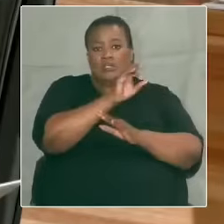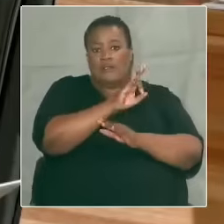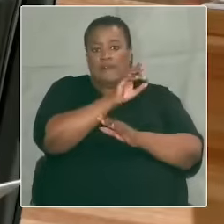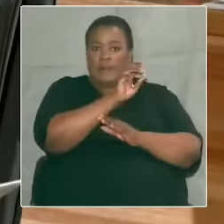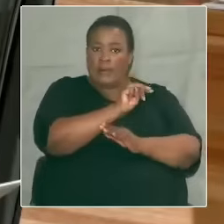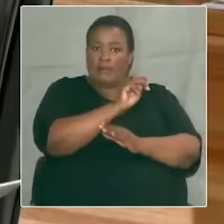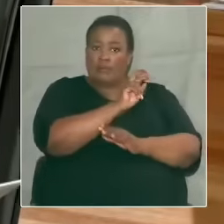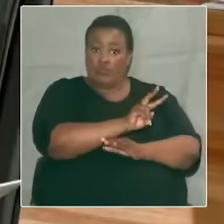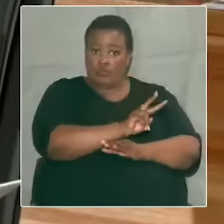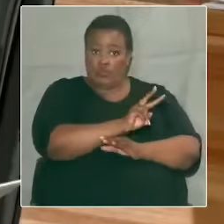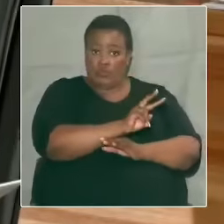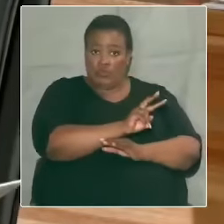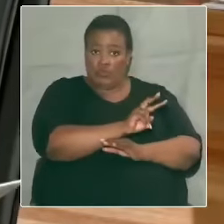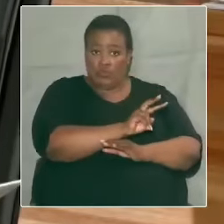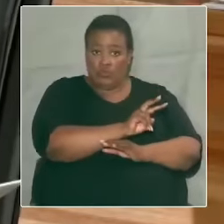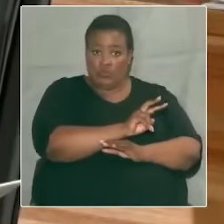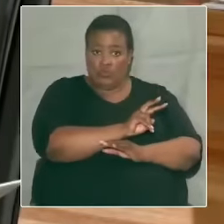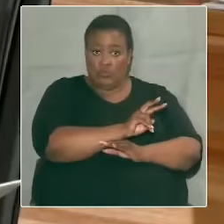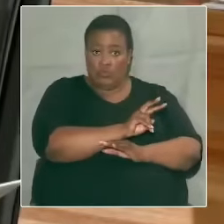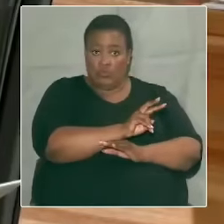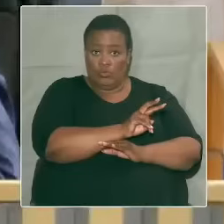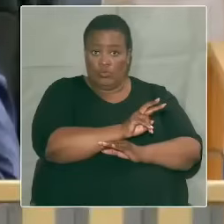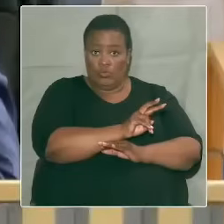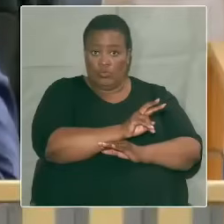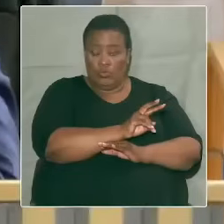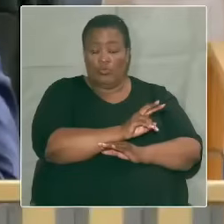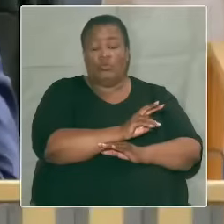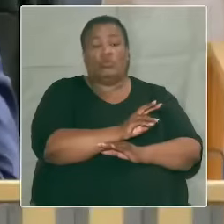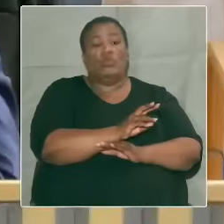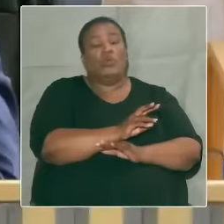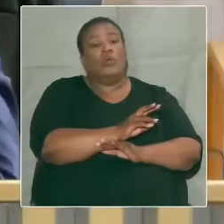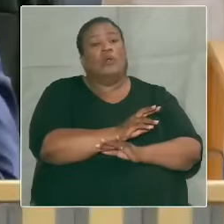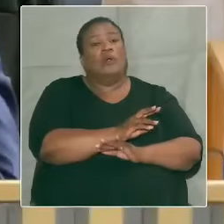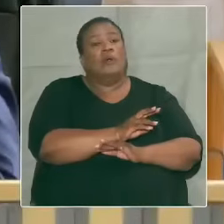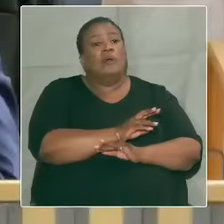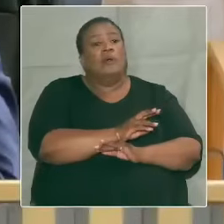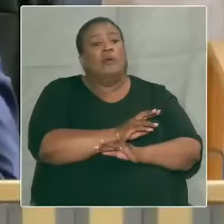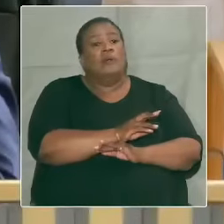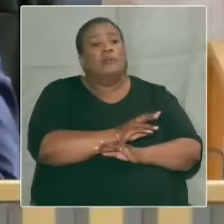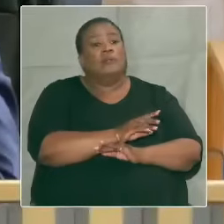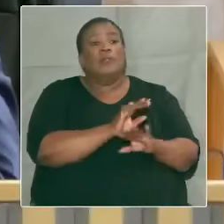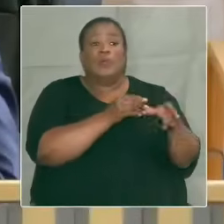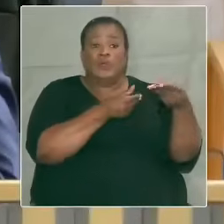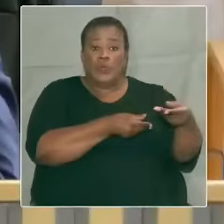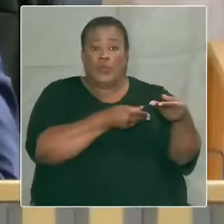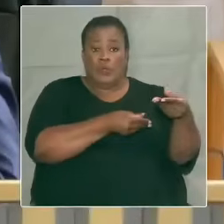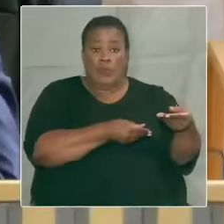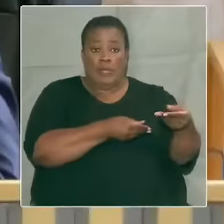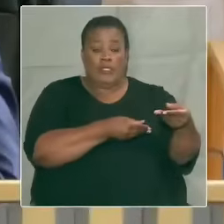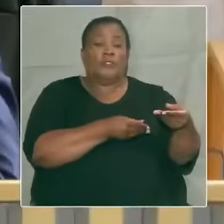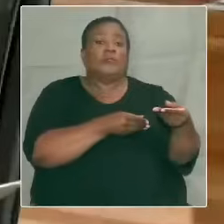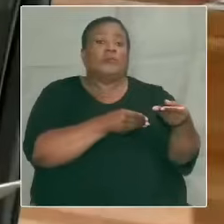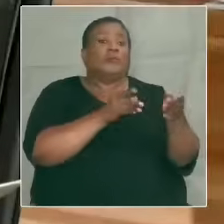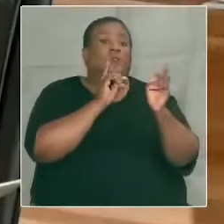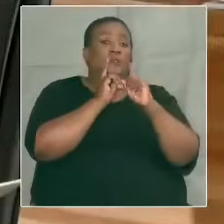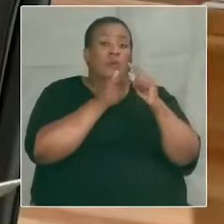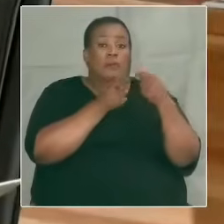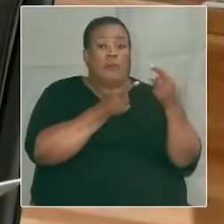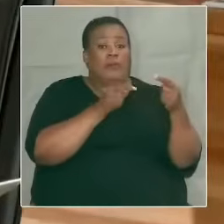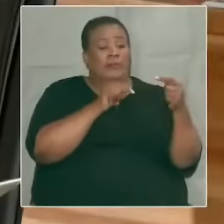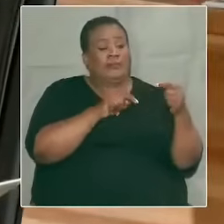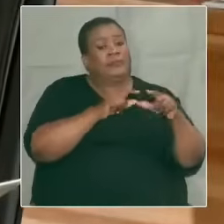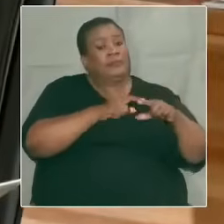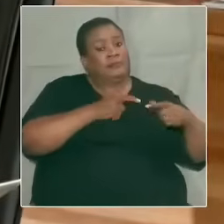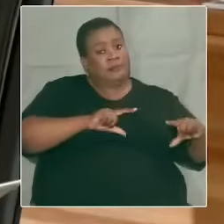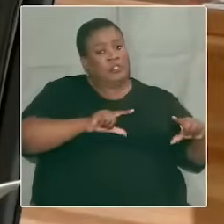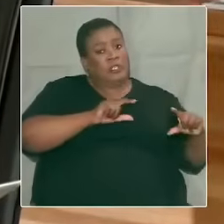So just for the benefit of the commissioners, that the document that you refer to in paragraph 71 is SFM 2,